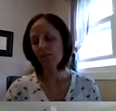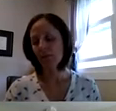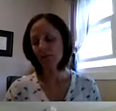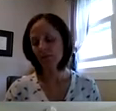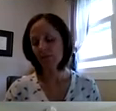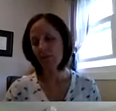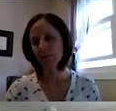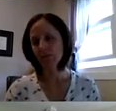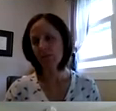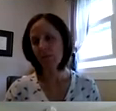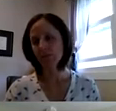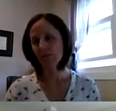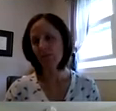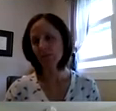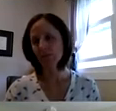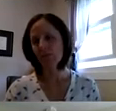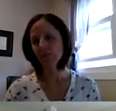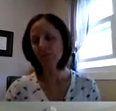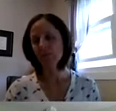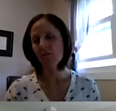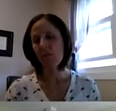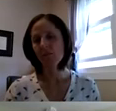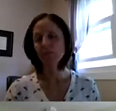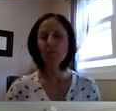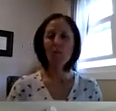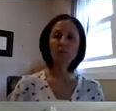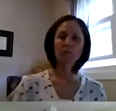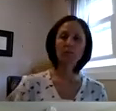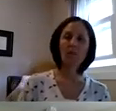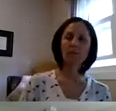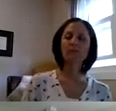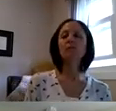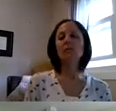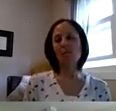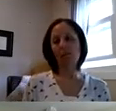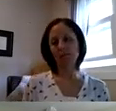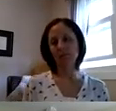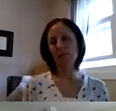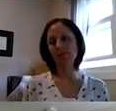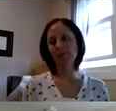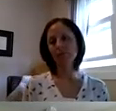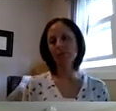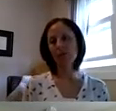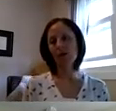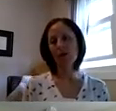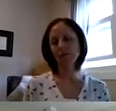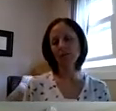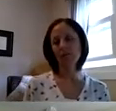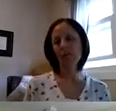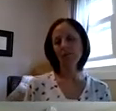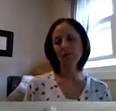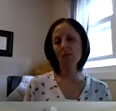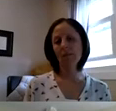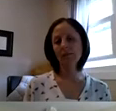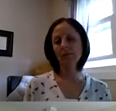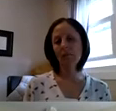say that, you know, they're going to use 35% of their CARES funds award from the South Dakota Arts